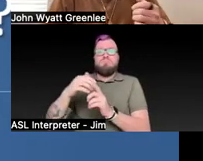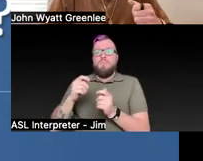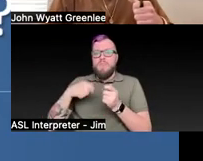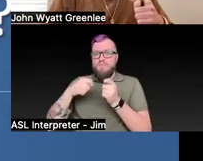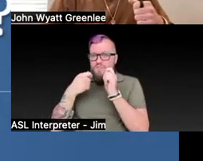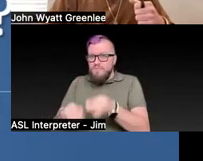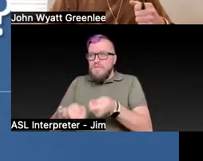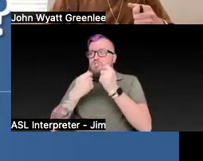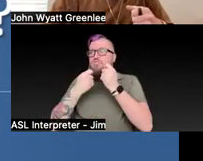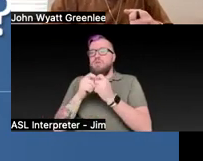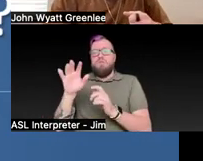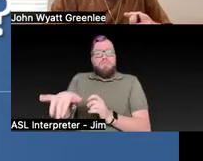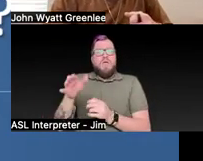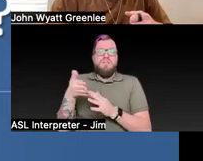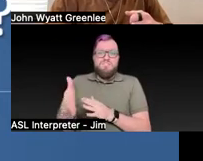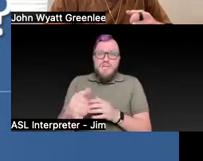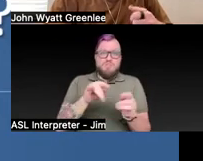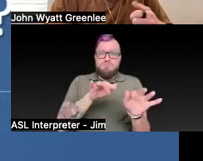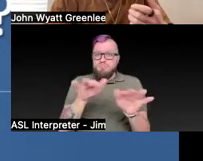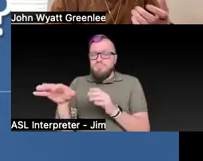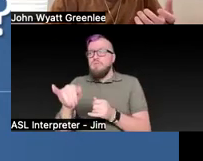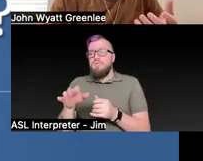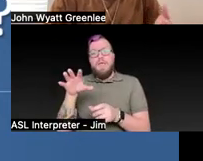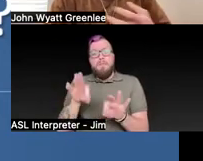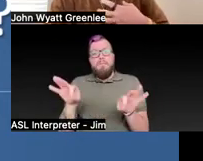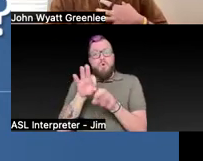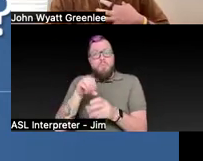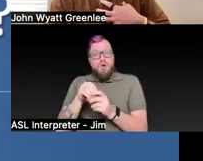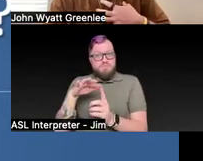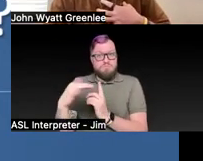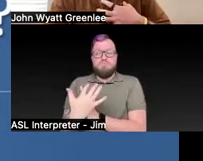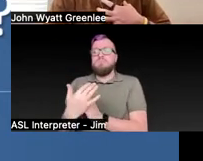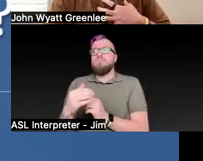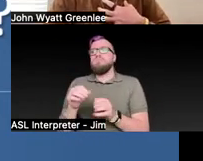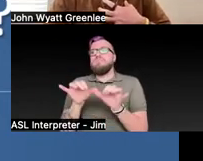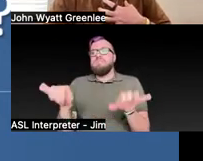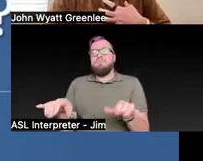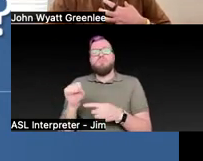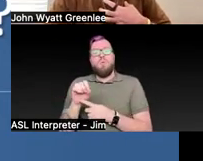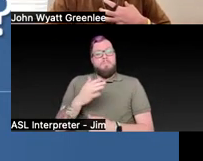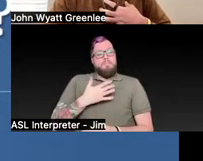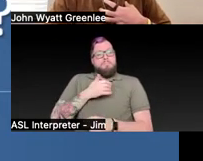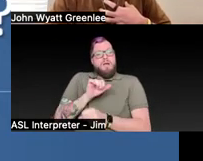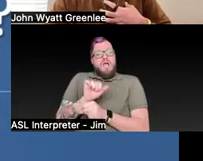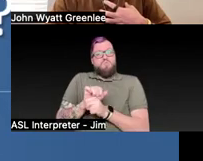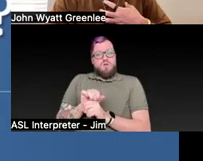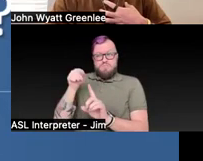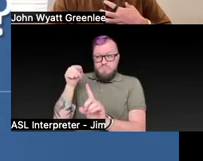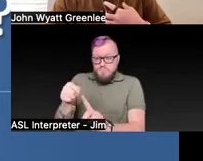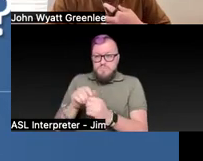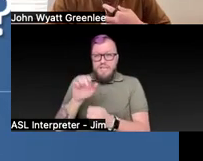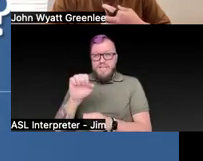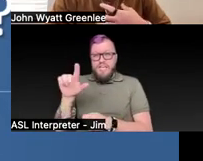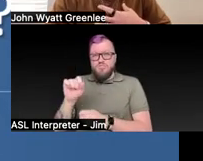well. And so one of the things this has meant for my work is that eels show up everywhere